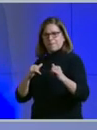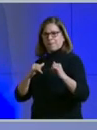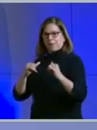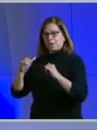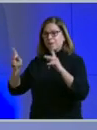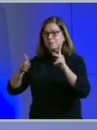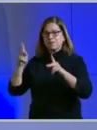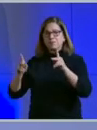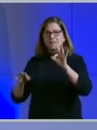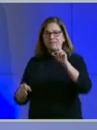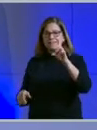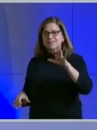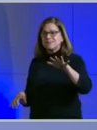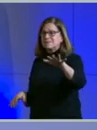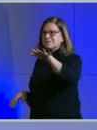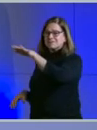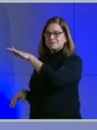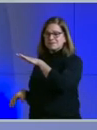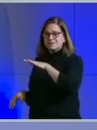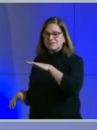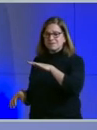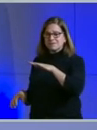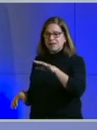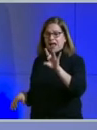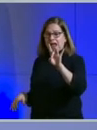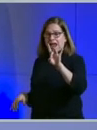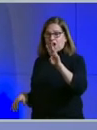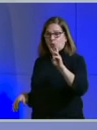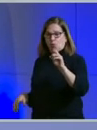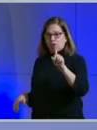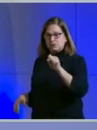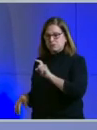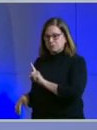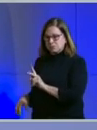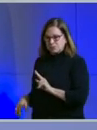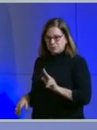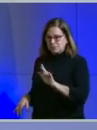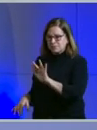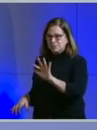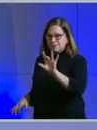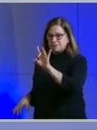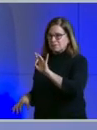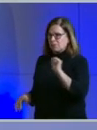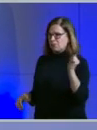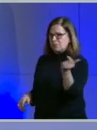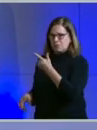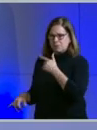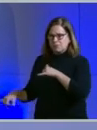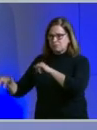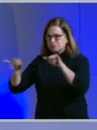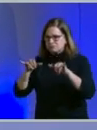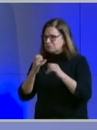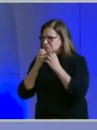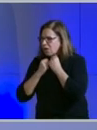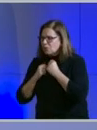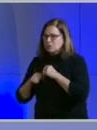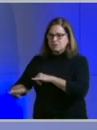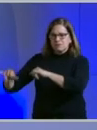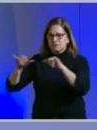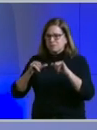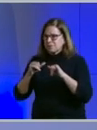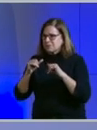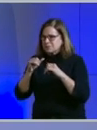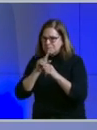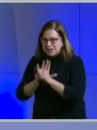across all 8 wards embraced us, engaged us, challenged us, pushed us, and elected us